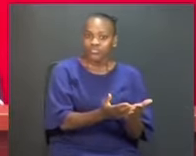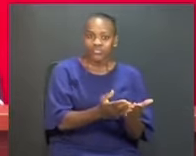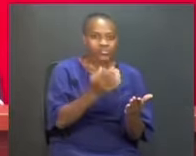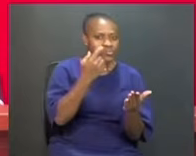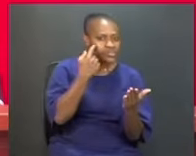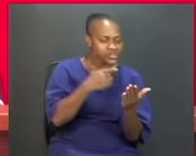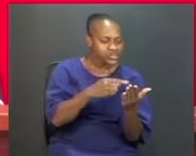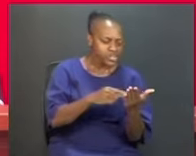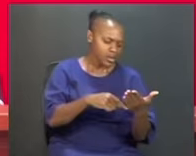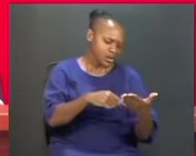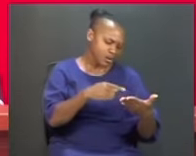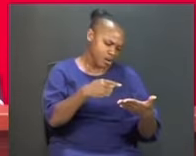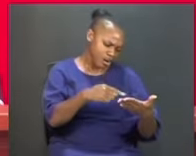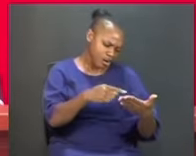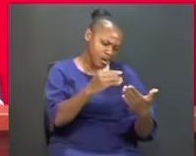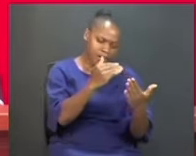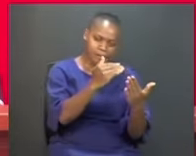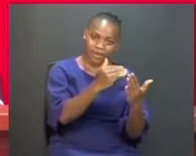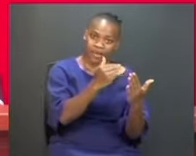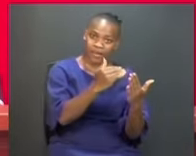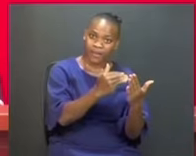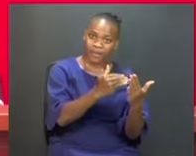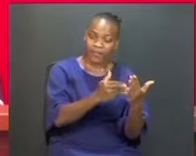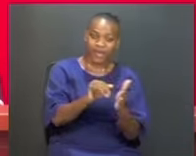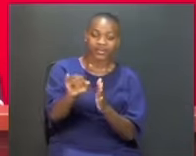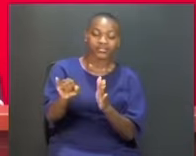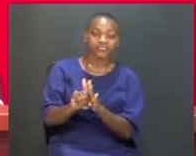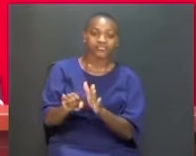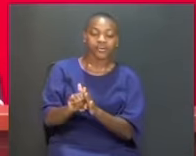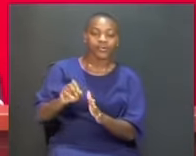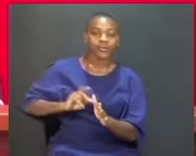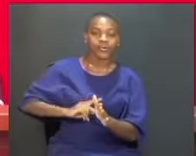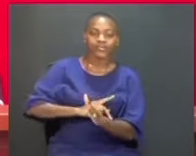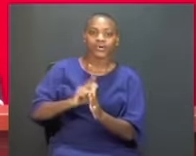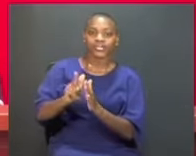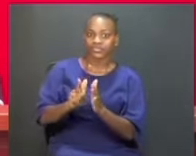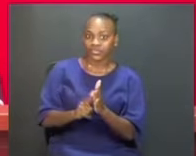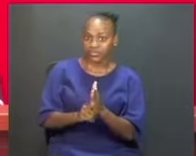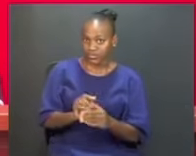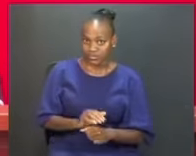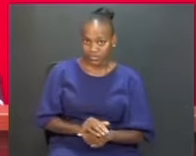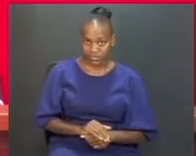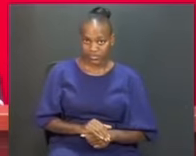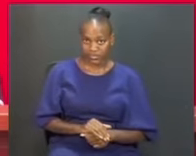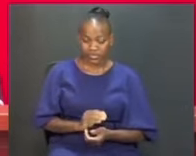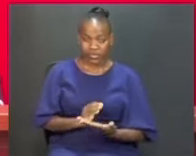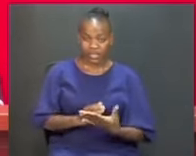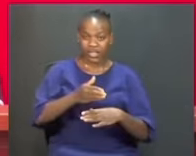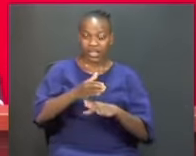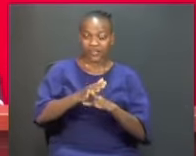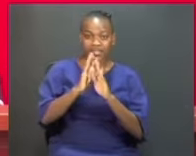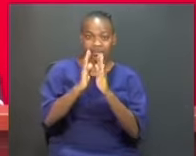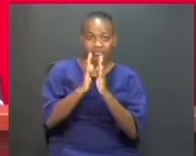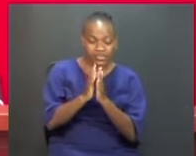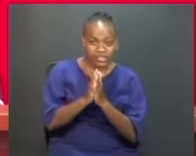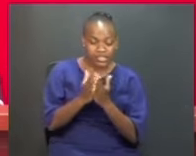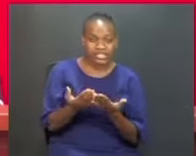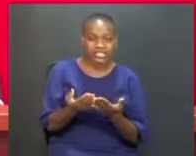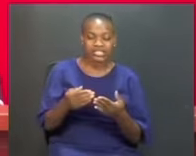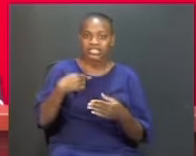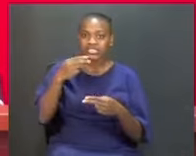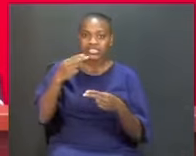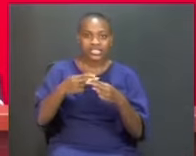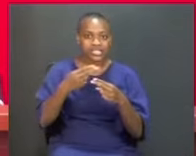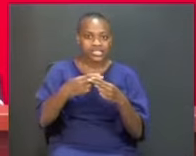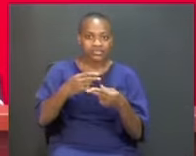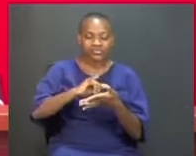in the standing orders. And so when you go through prayers, roll call, national